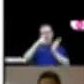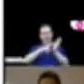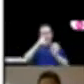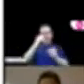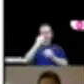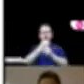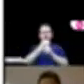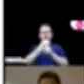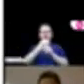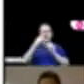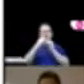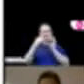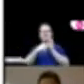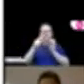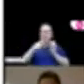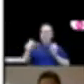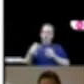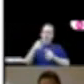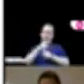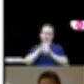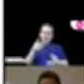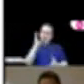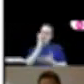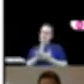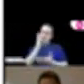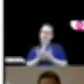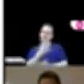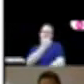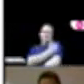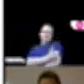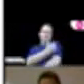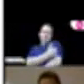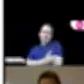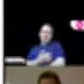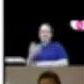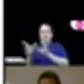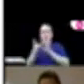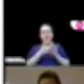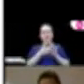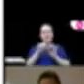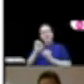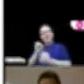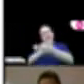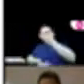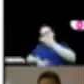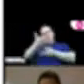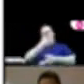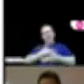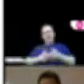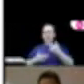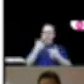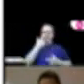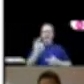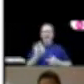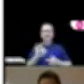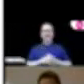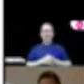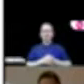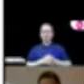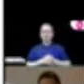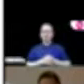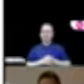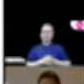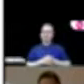most vulnerable asylum seekers. If you can sit down with them and hear their stories, you'll find out that their